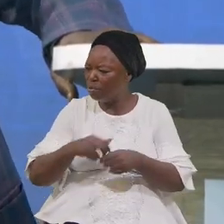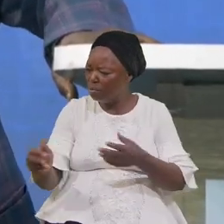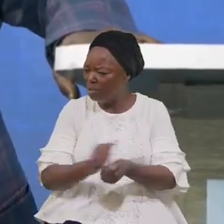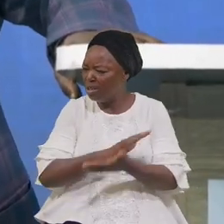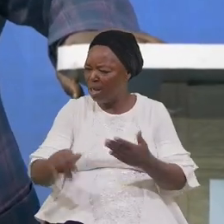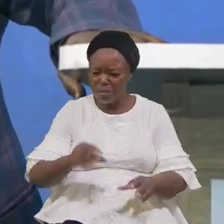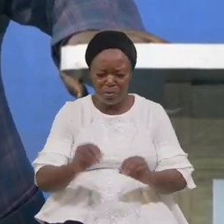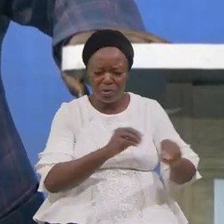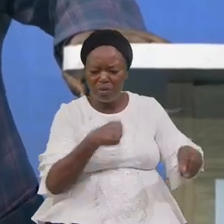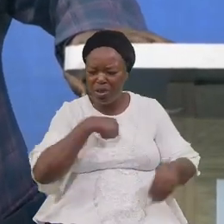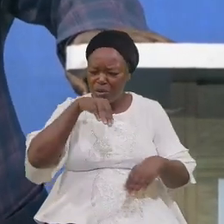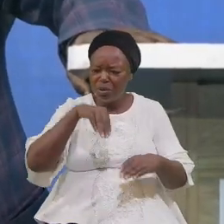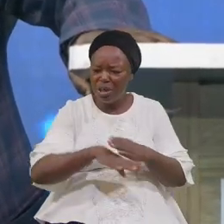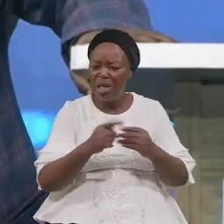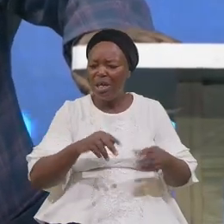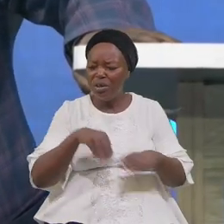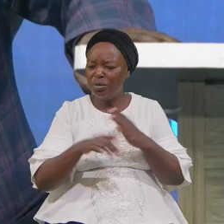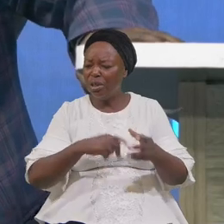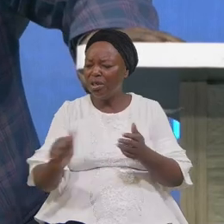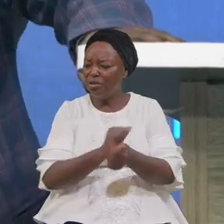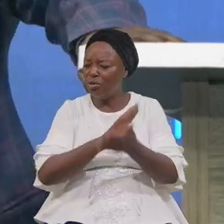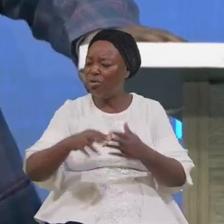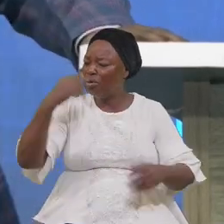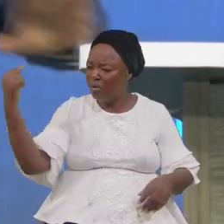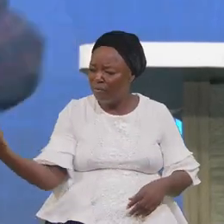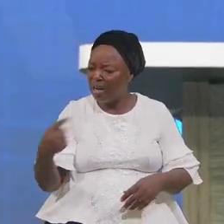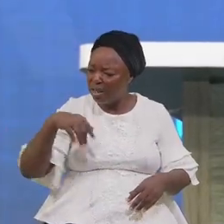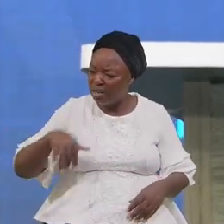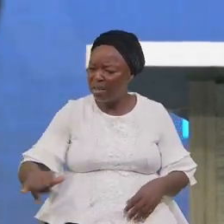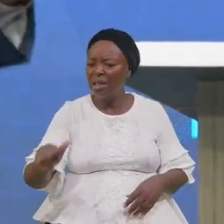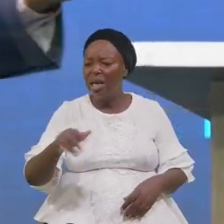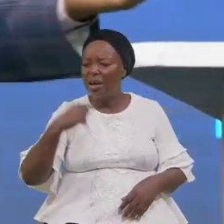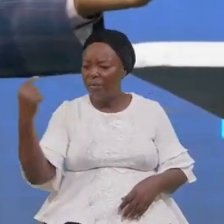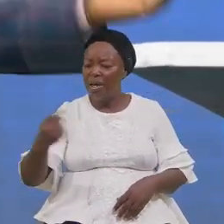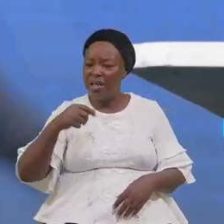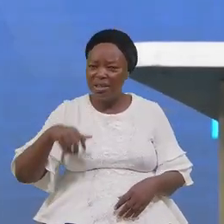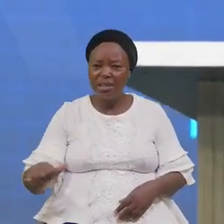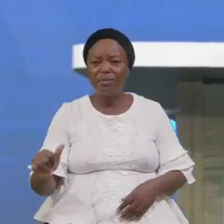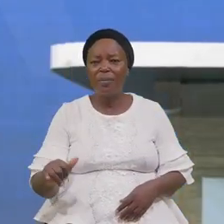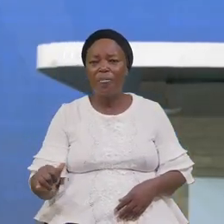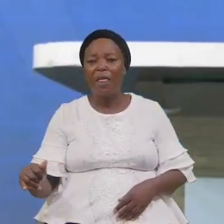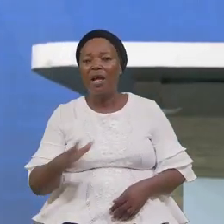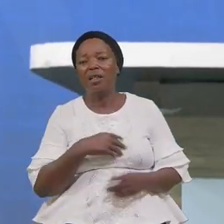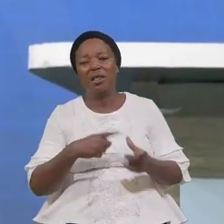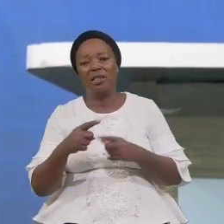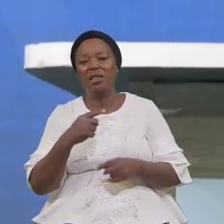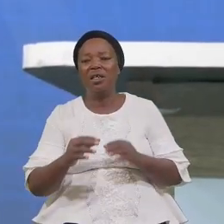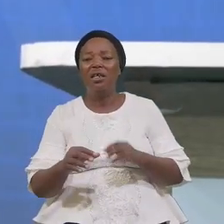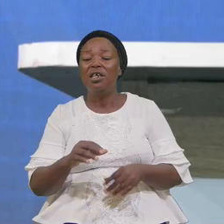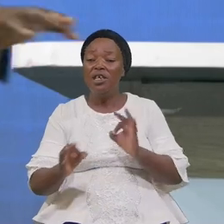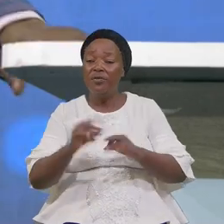into the destruction everlasting. Everlasting. It says, if thou canst